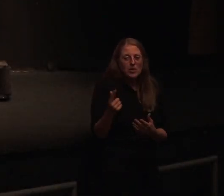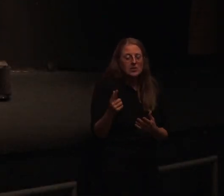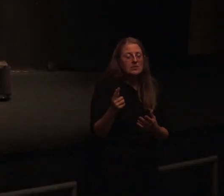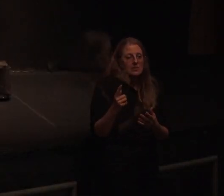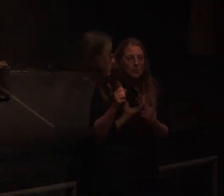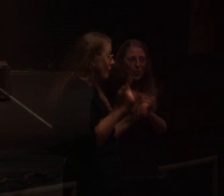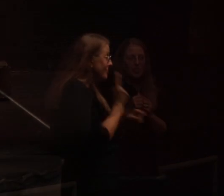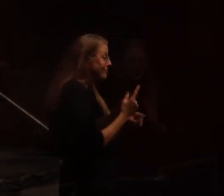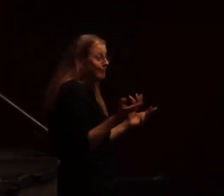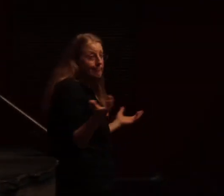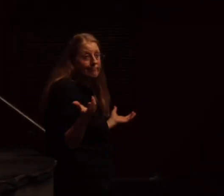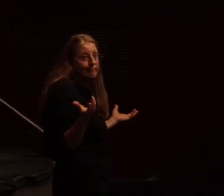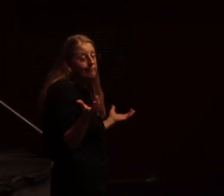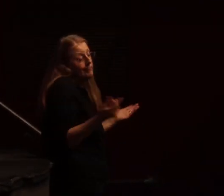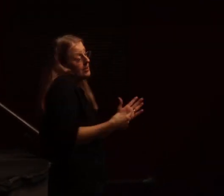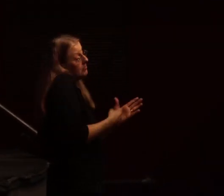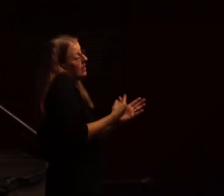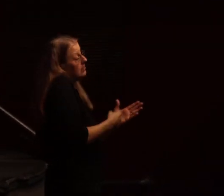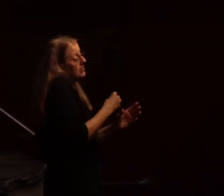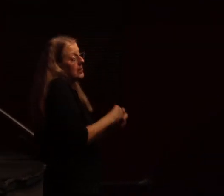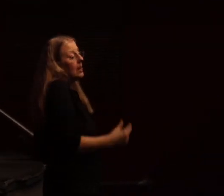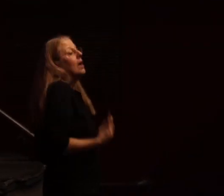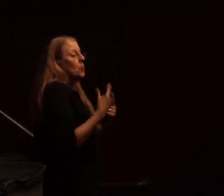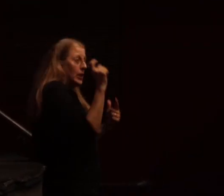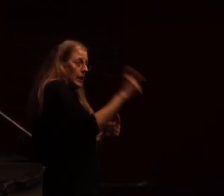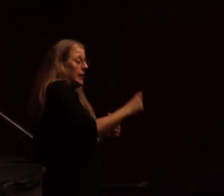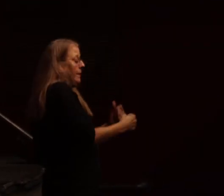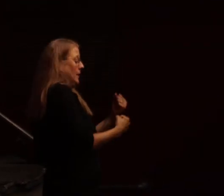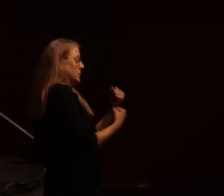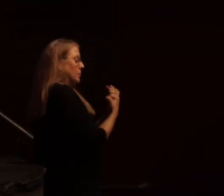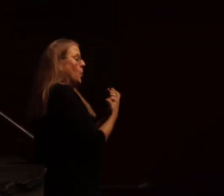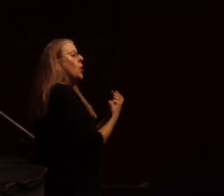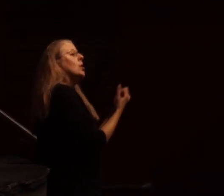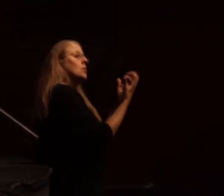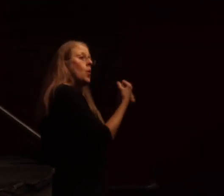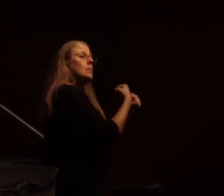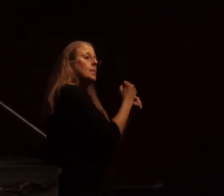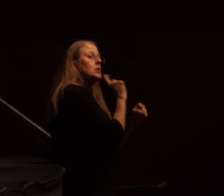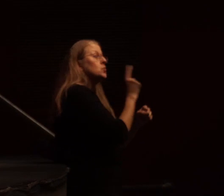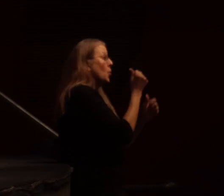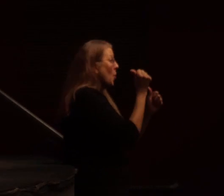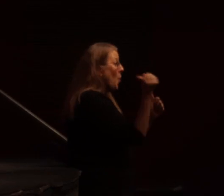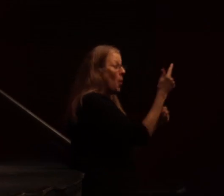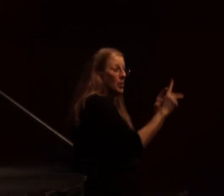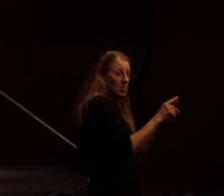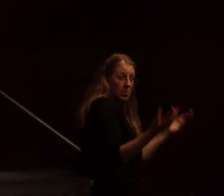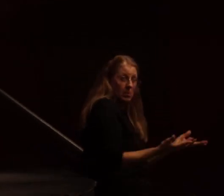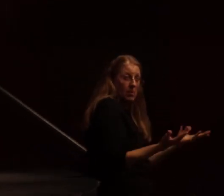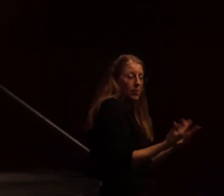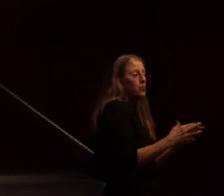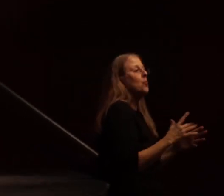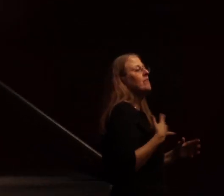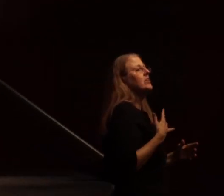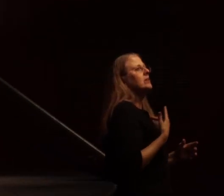me. And there's times in life where we need that support. And so I want to make sure that everyone in this room today walks out feeling